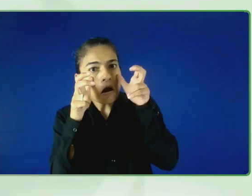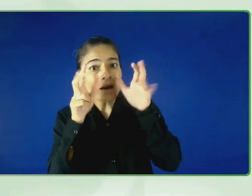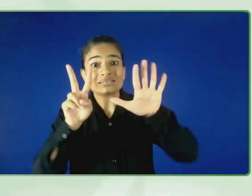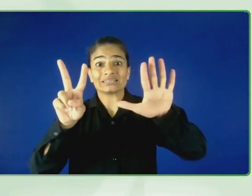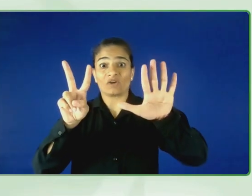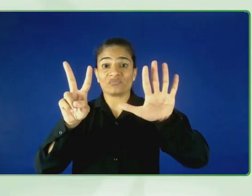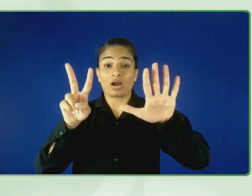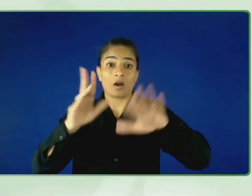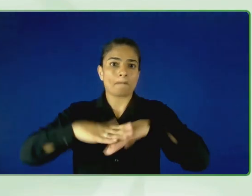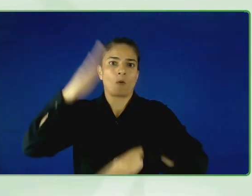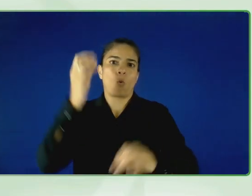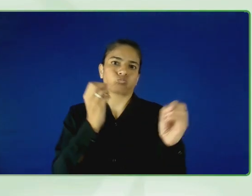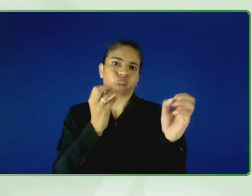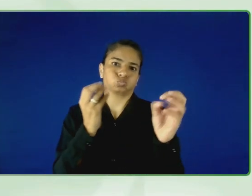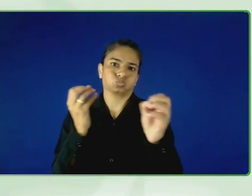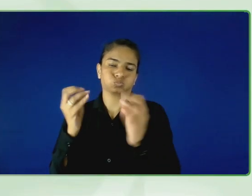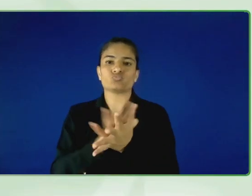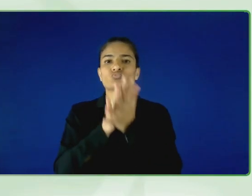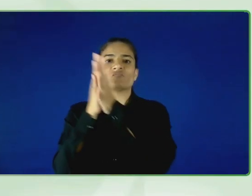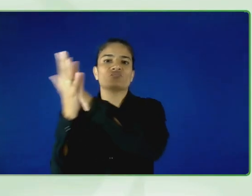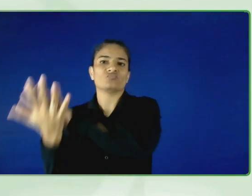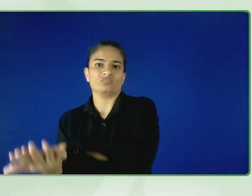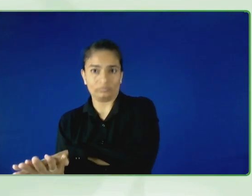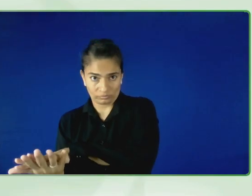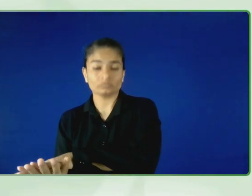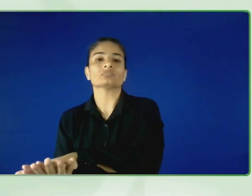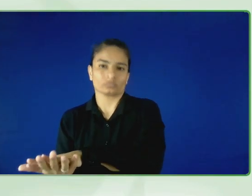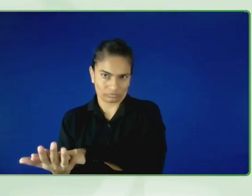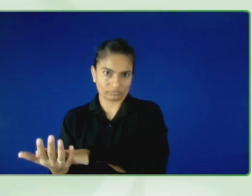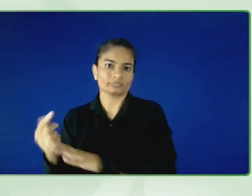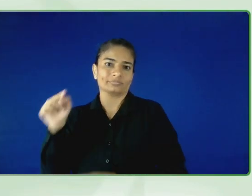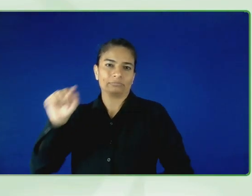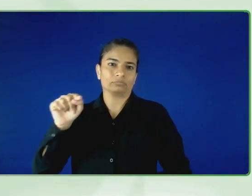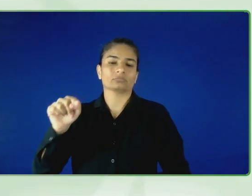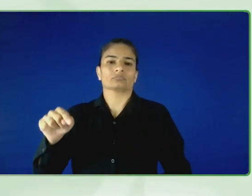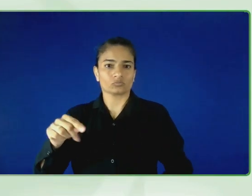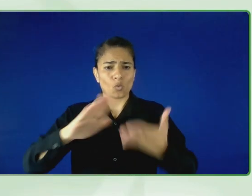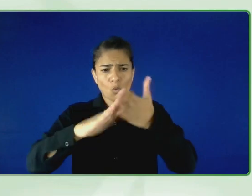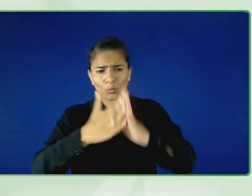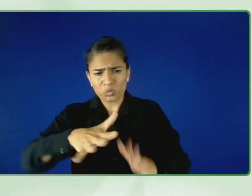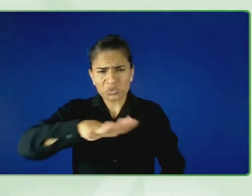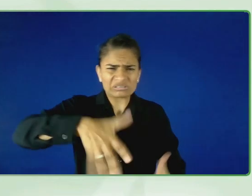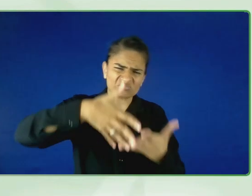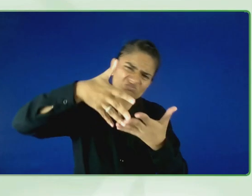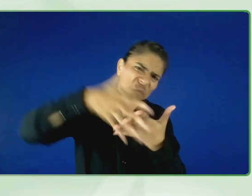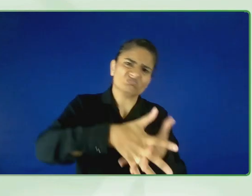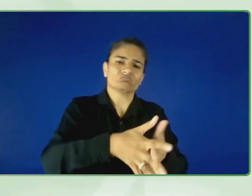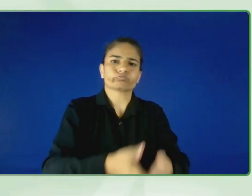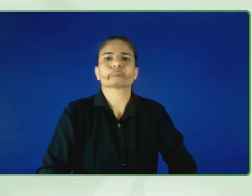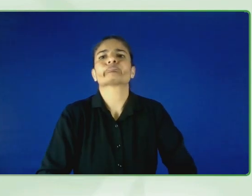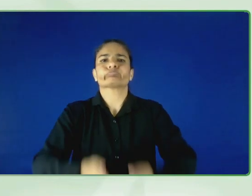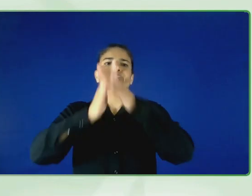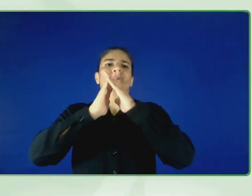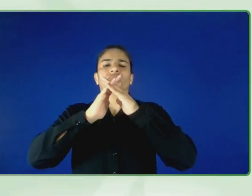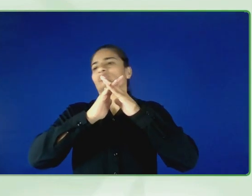transformative change that have taken local grassroots initiatives and brought them to the rest of the world. Now, when I